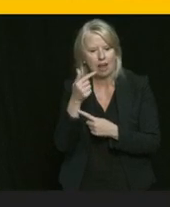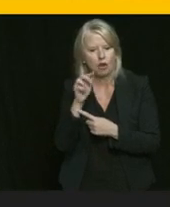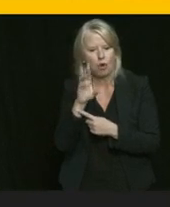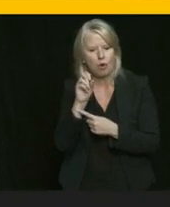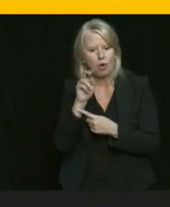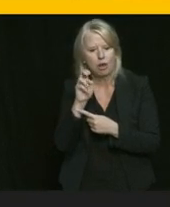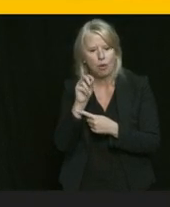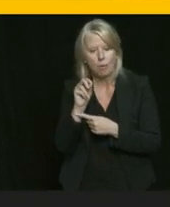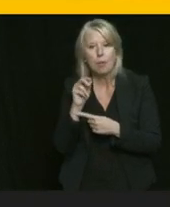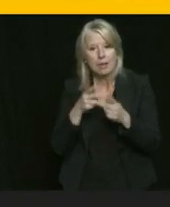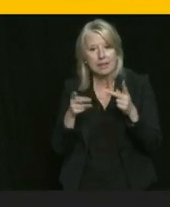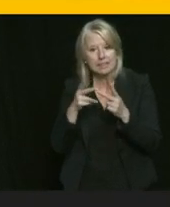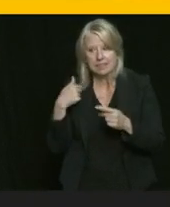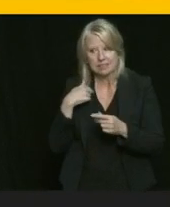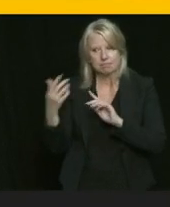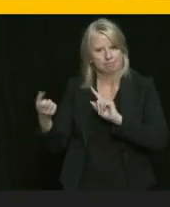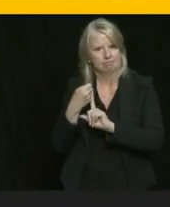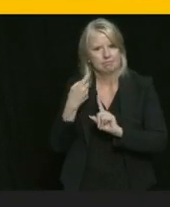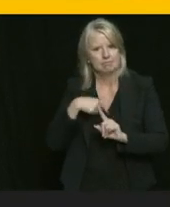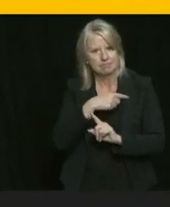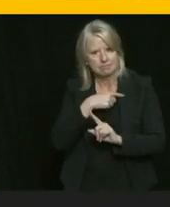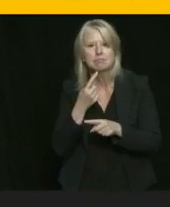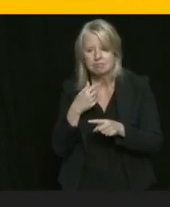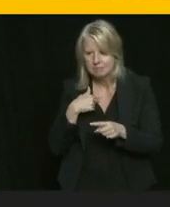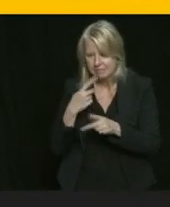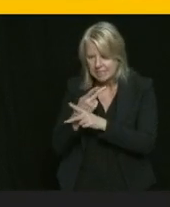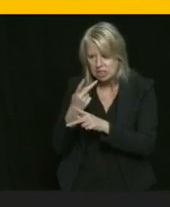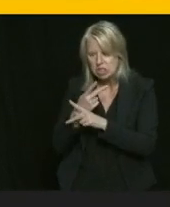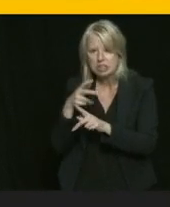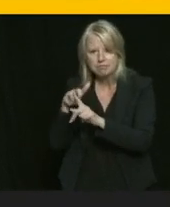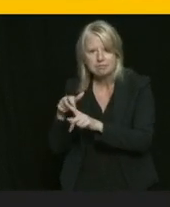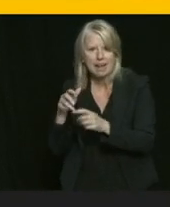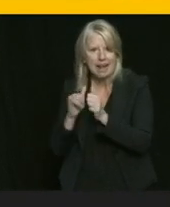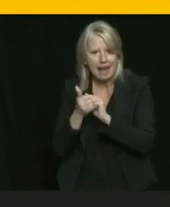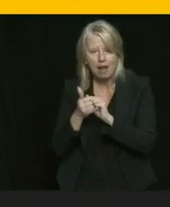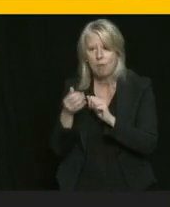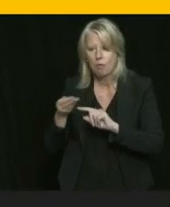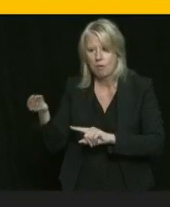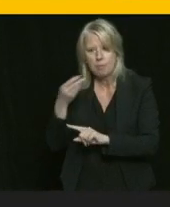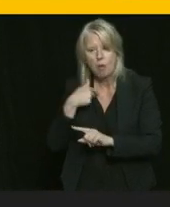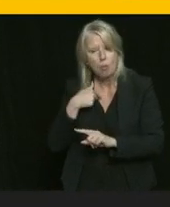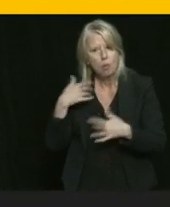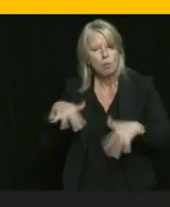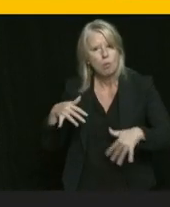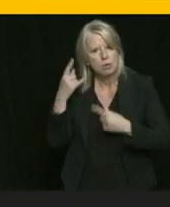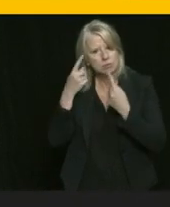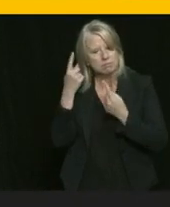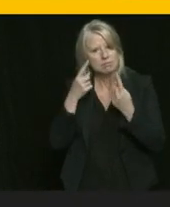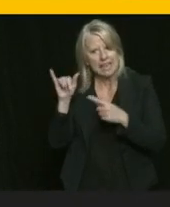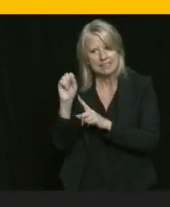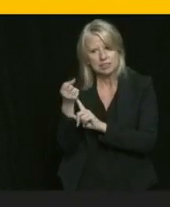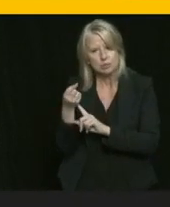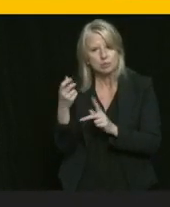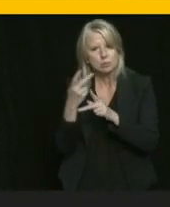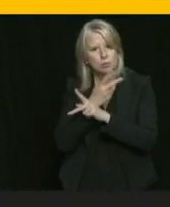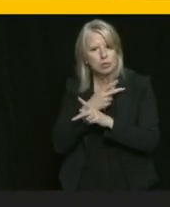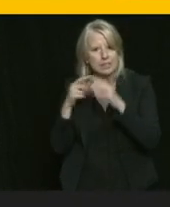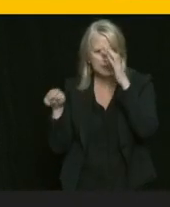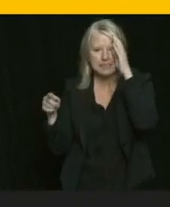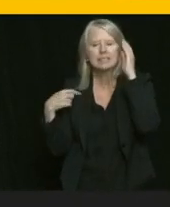I spoke directly with Prime Minister Pashinyan a few weeks ago, but we're taking this very seriously. The situation in